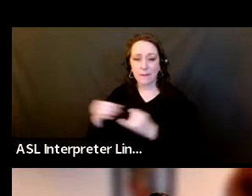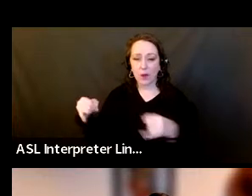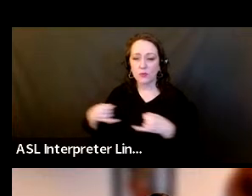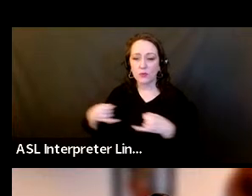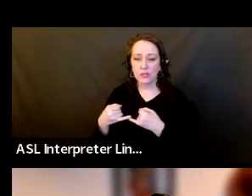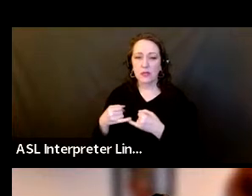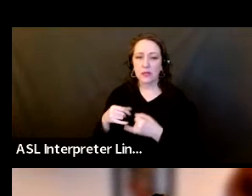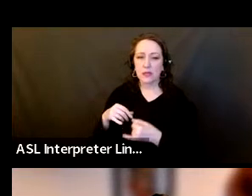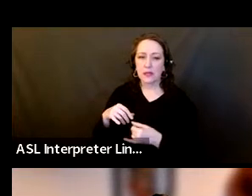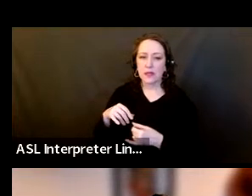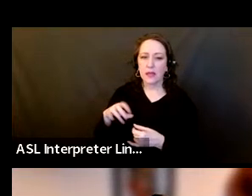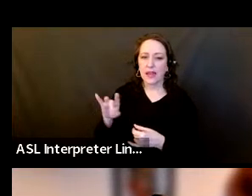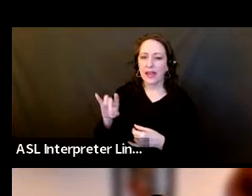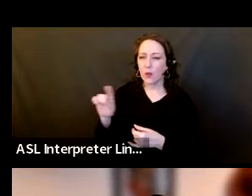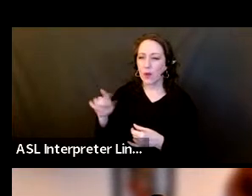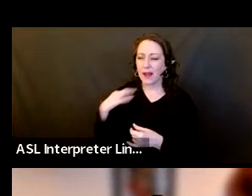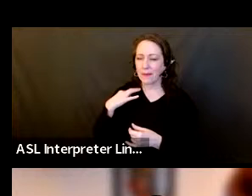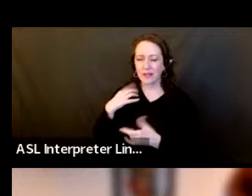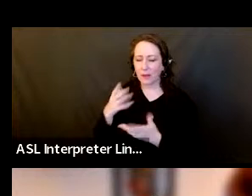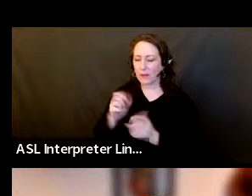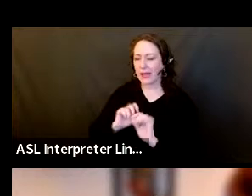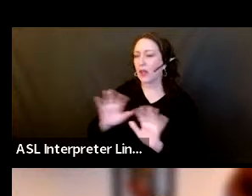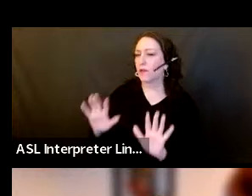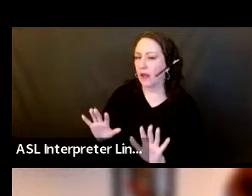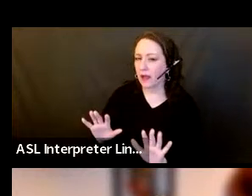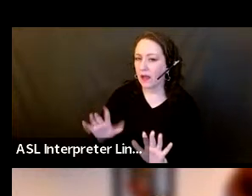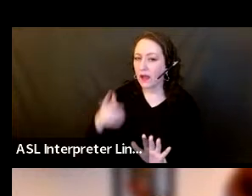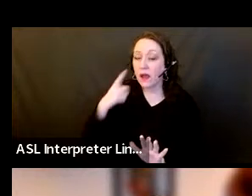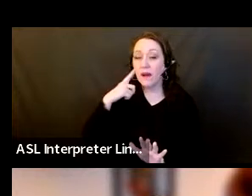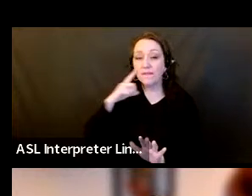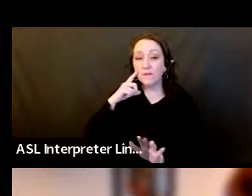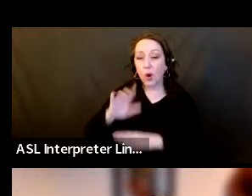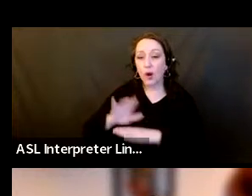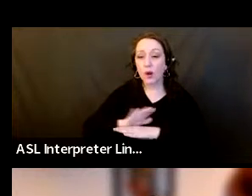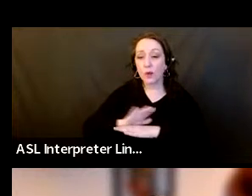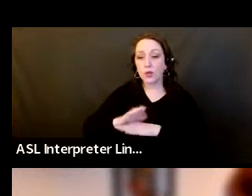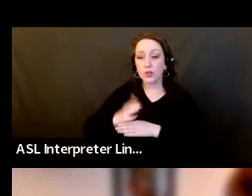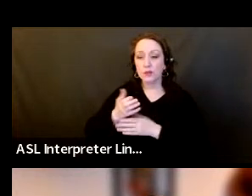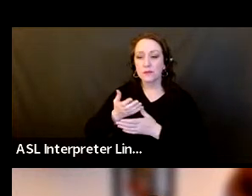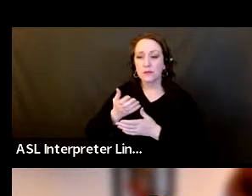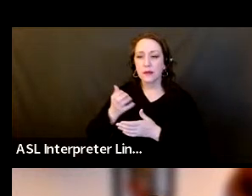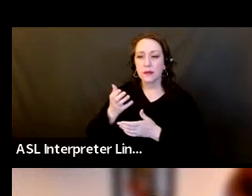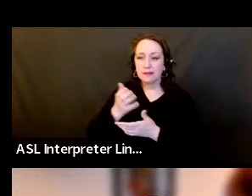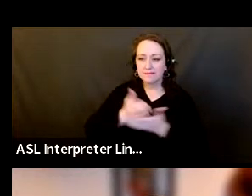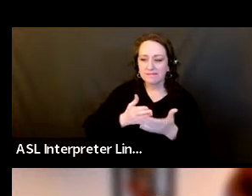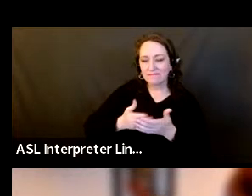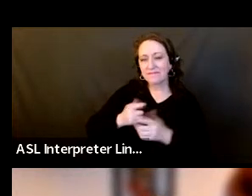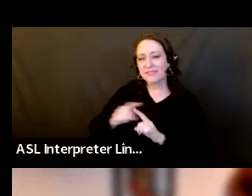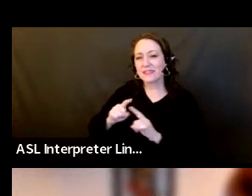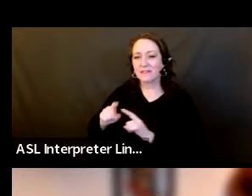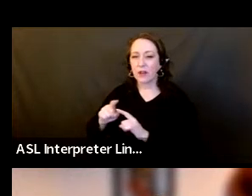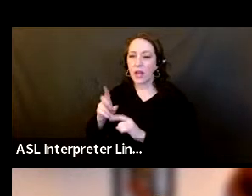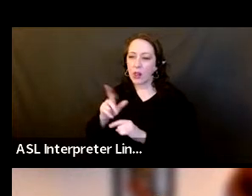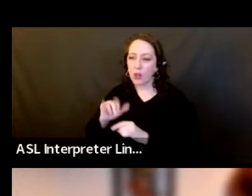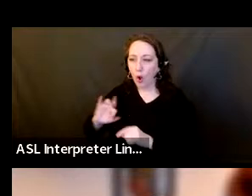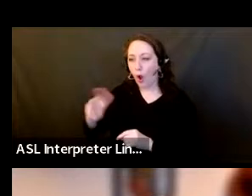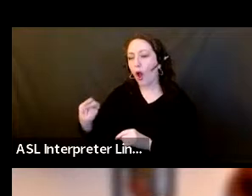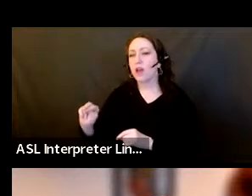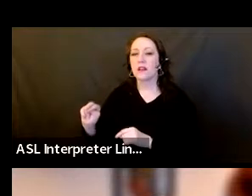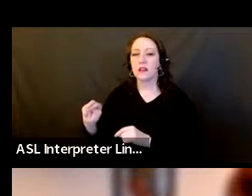the 81 applications I maybe just want to clarify are for commercial pieces of commercial lawn and garden equipment. So that's things